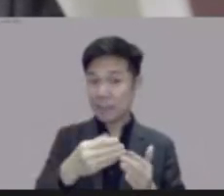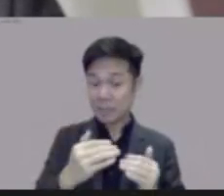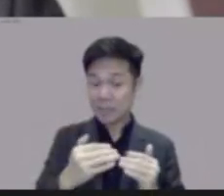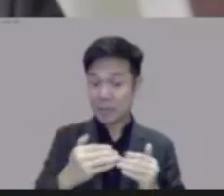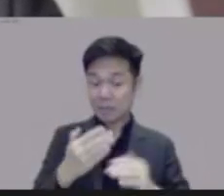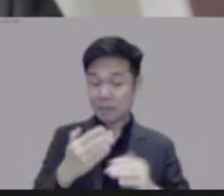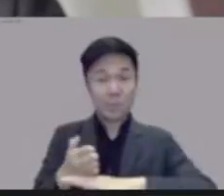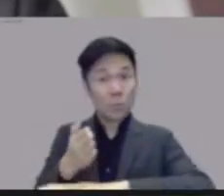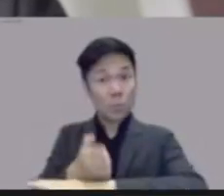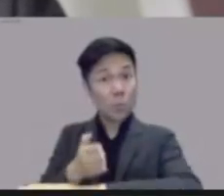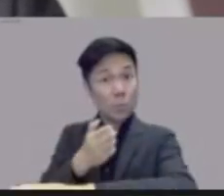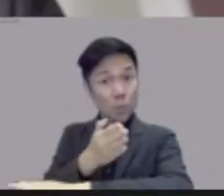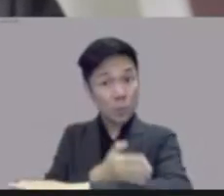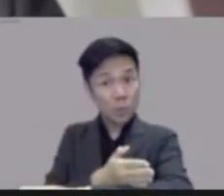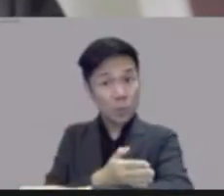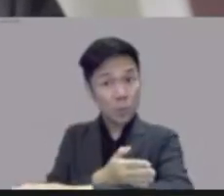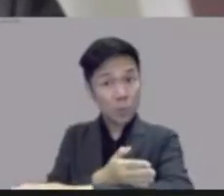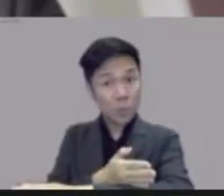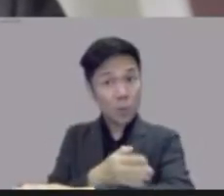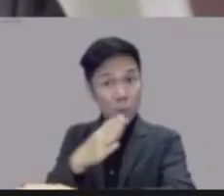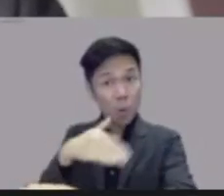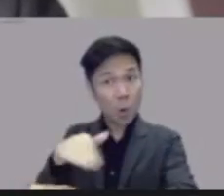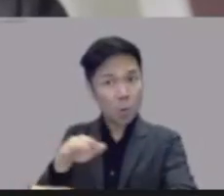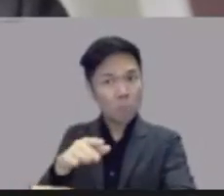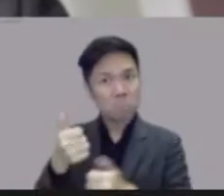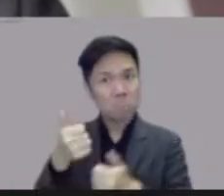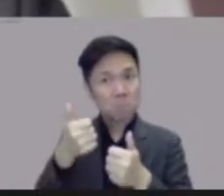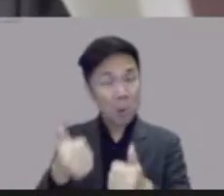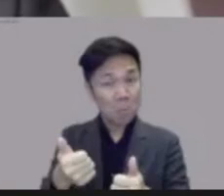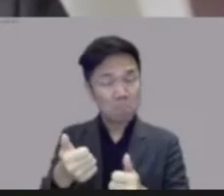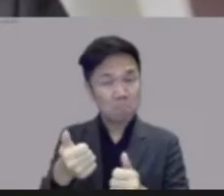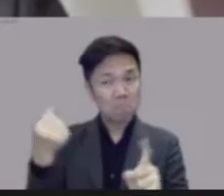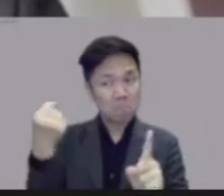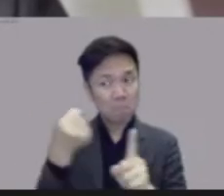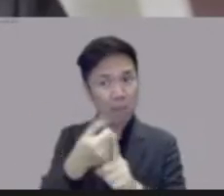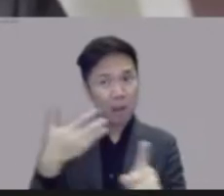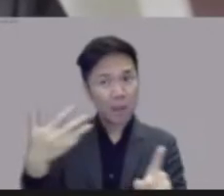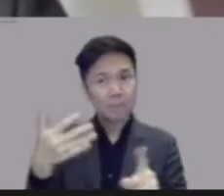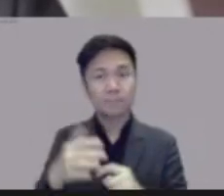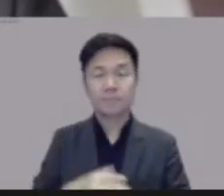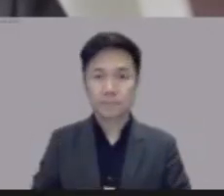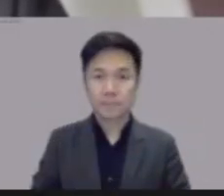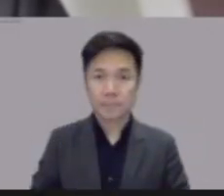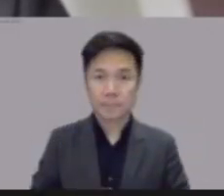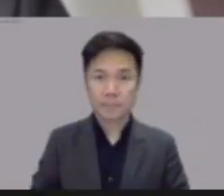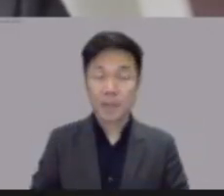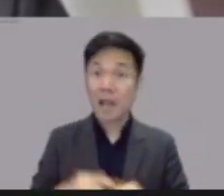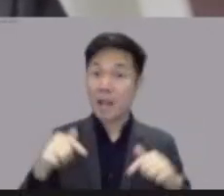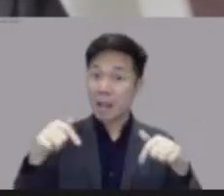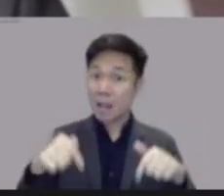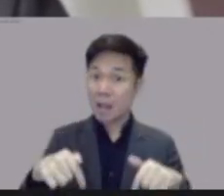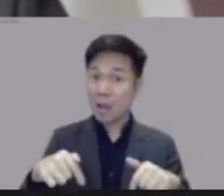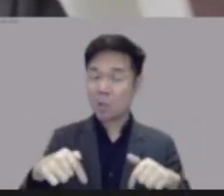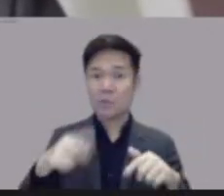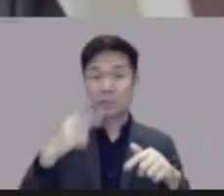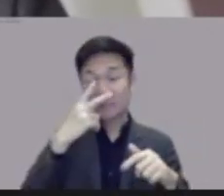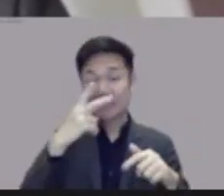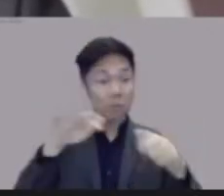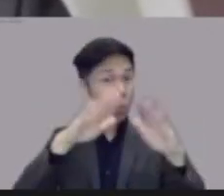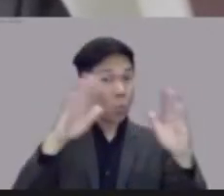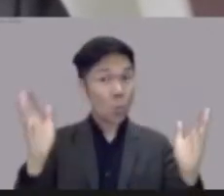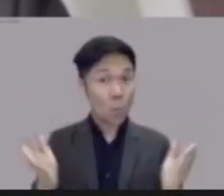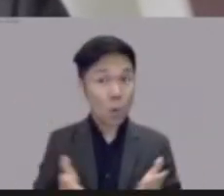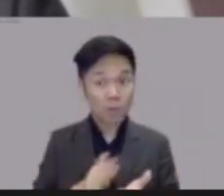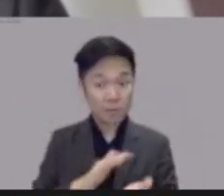that can serve as the engine to the world economy while we can be immensely proud of our natural capital and